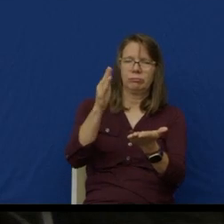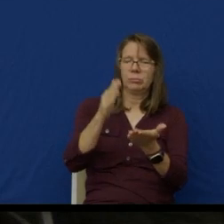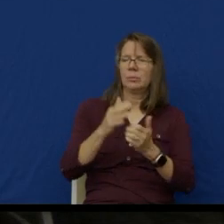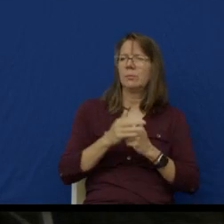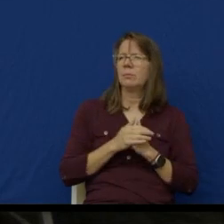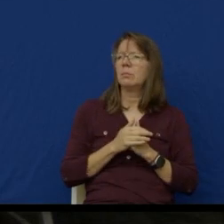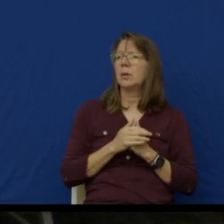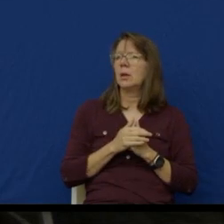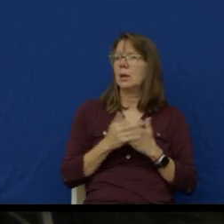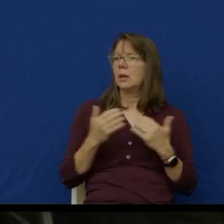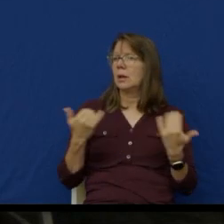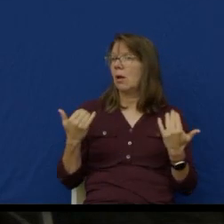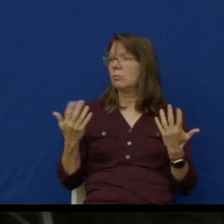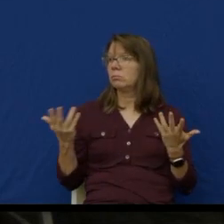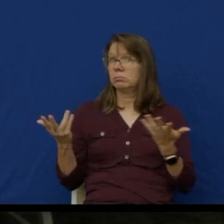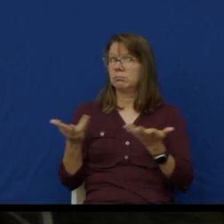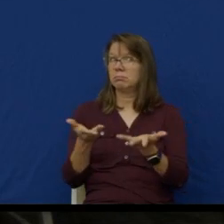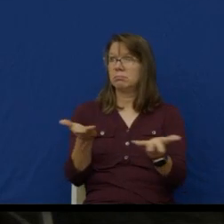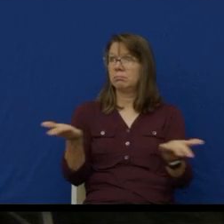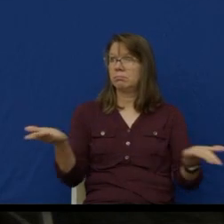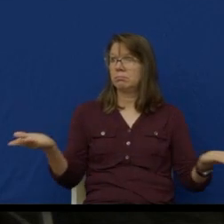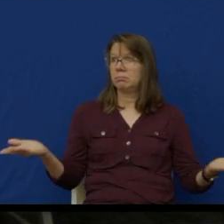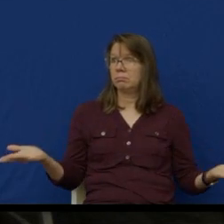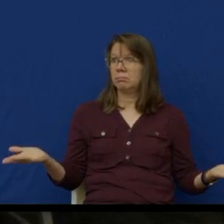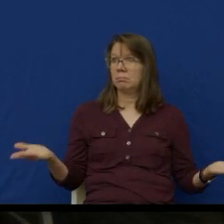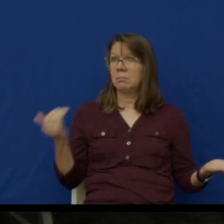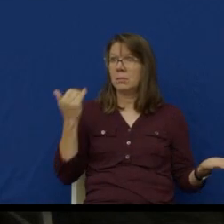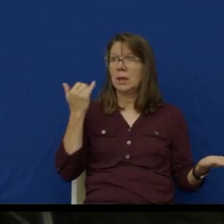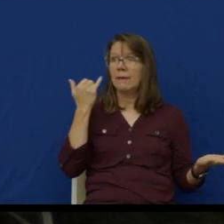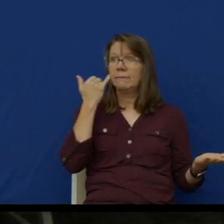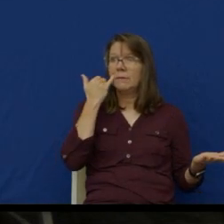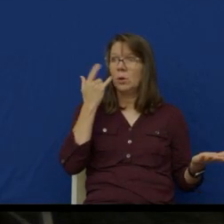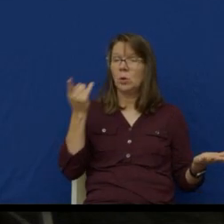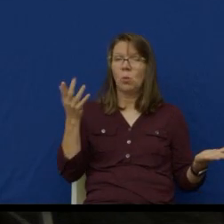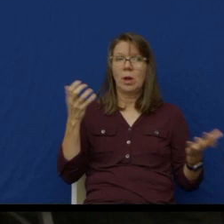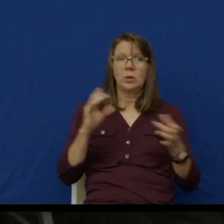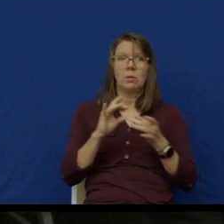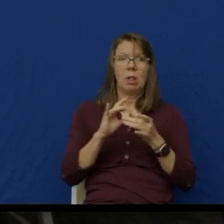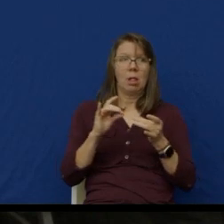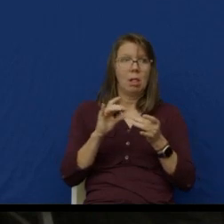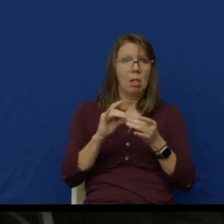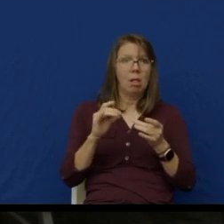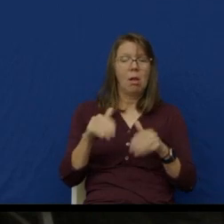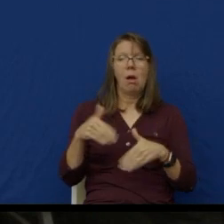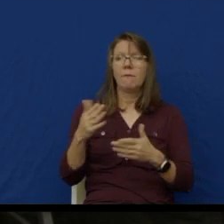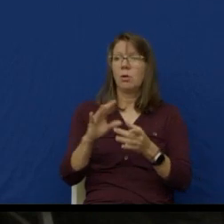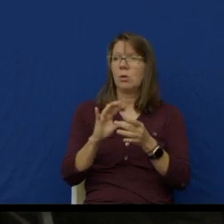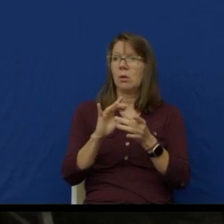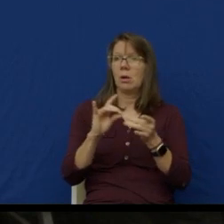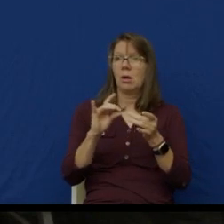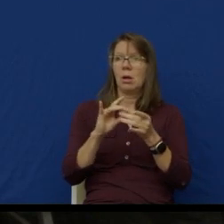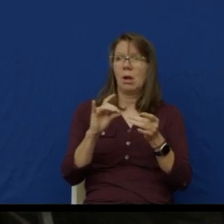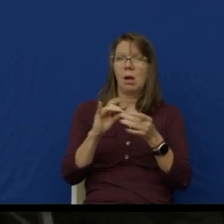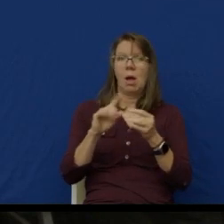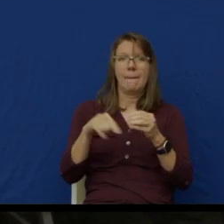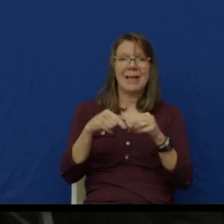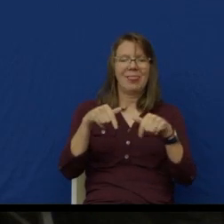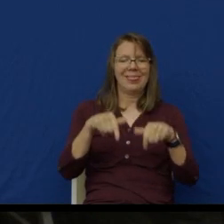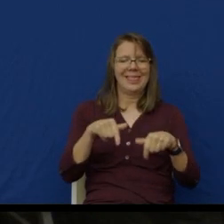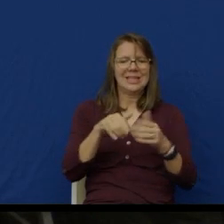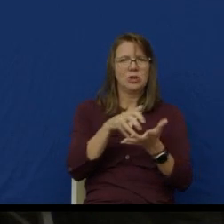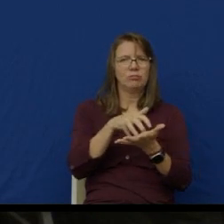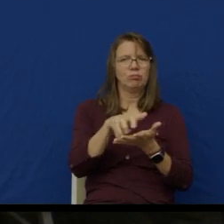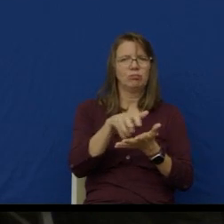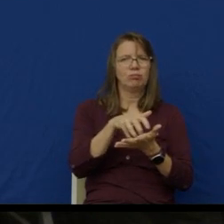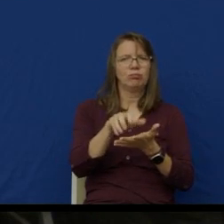is now open. If you'd like to be recognized to offer comments regarding the draft call to